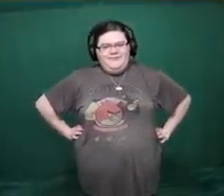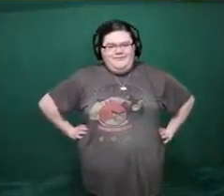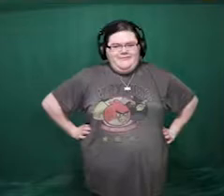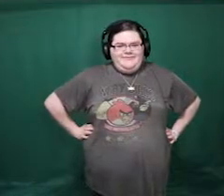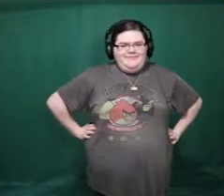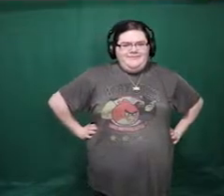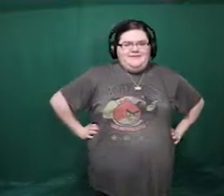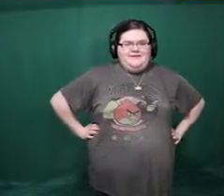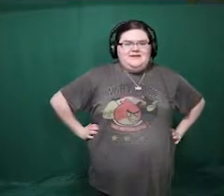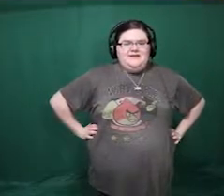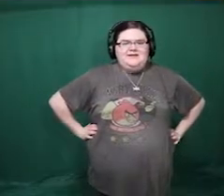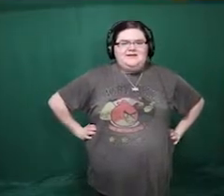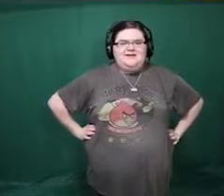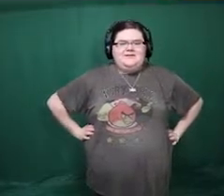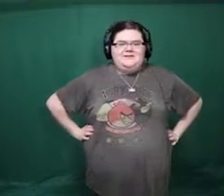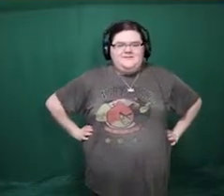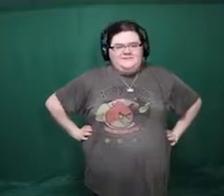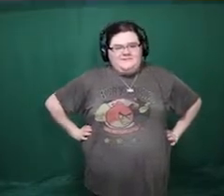on? What is happening?